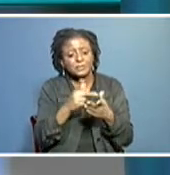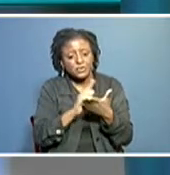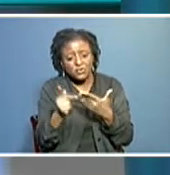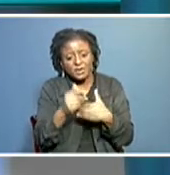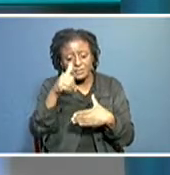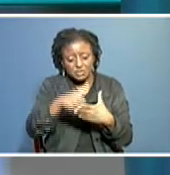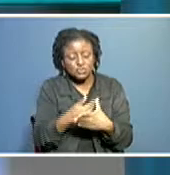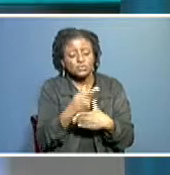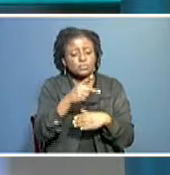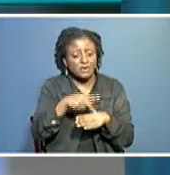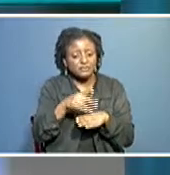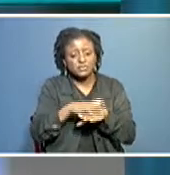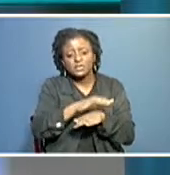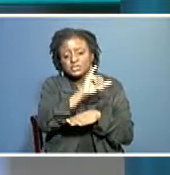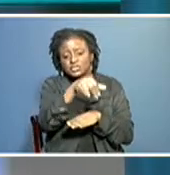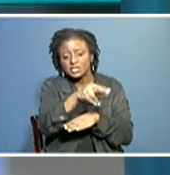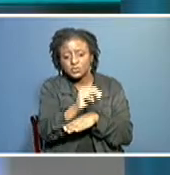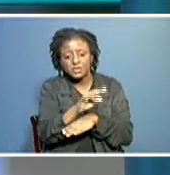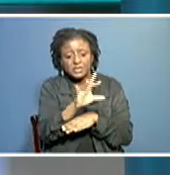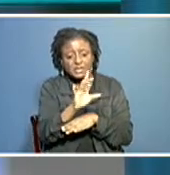on January 8th,